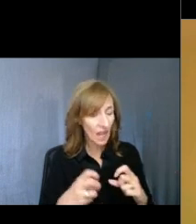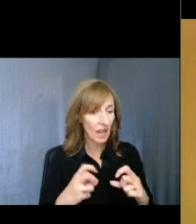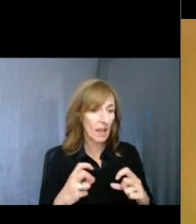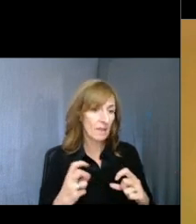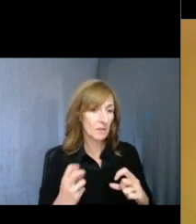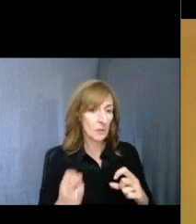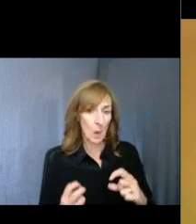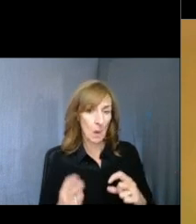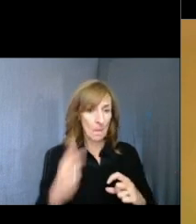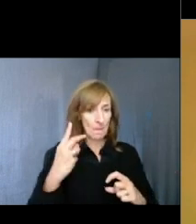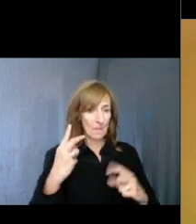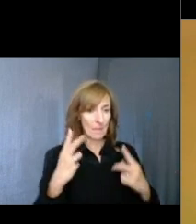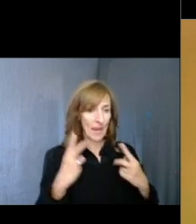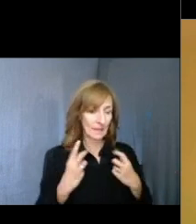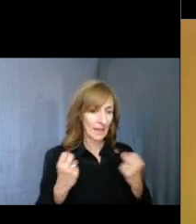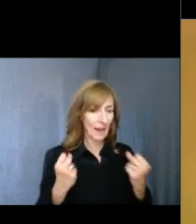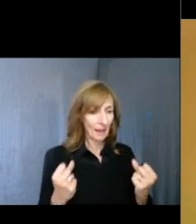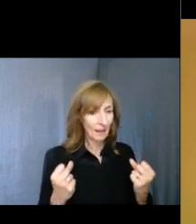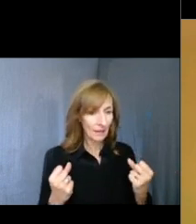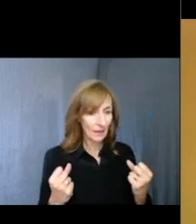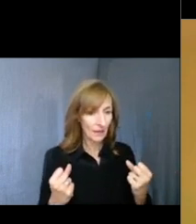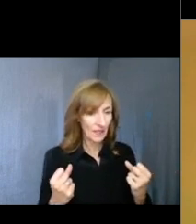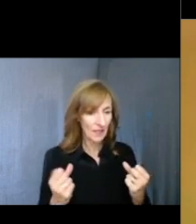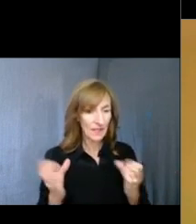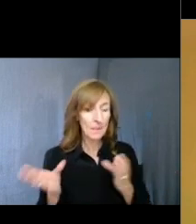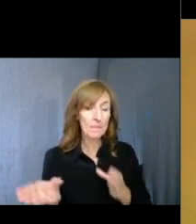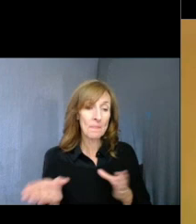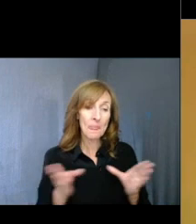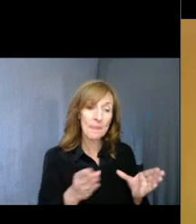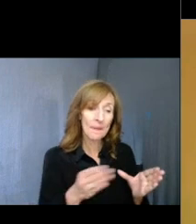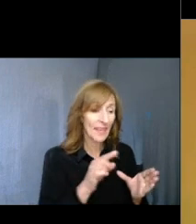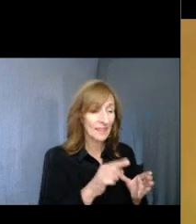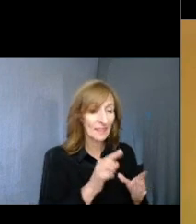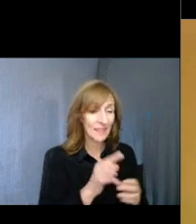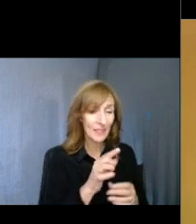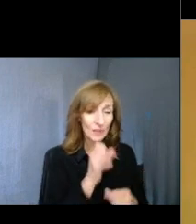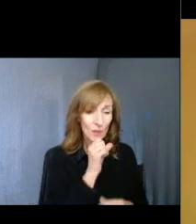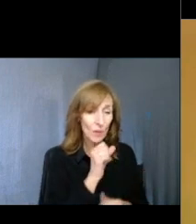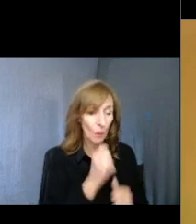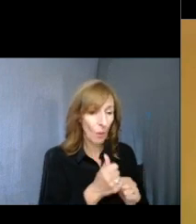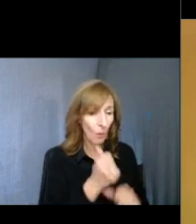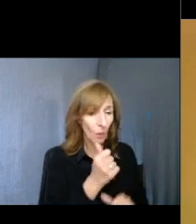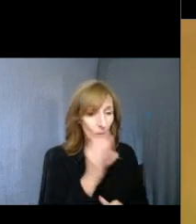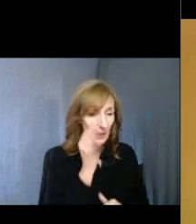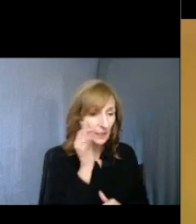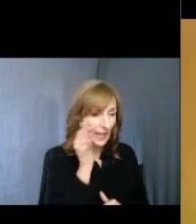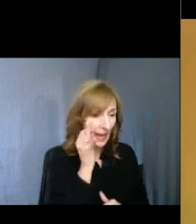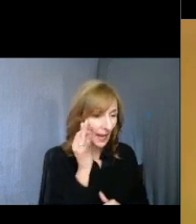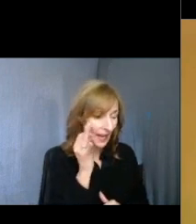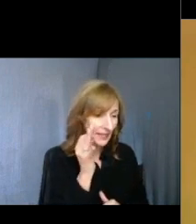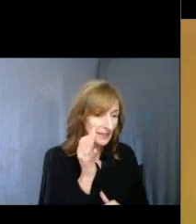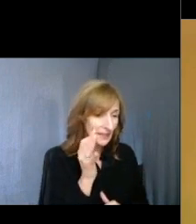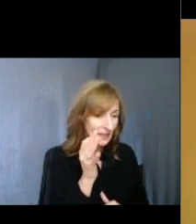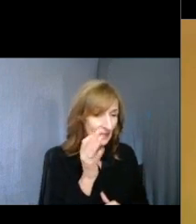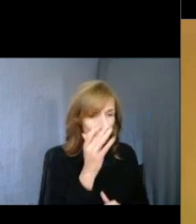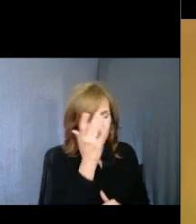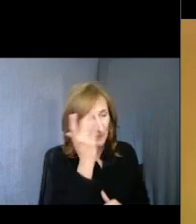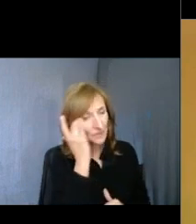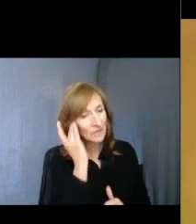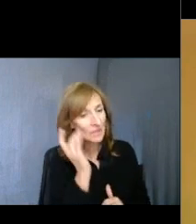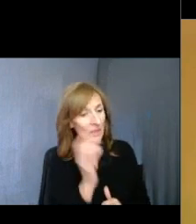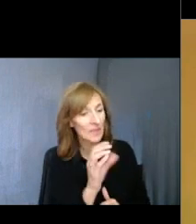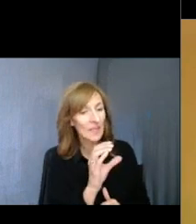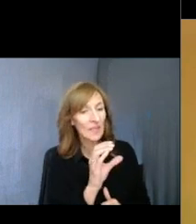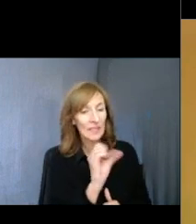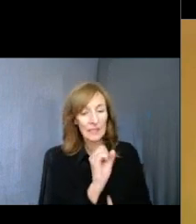these are elderly cats, and there's a phenomena, even if you didn't have kidney disease, all of us experience it as humans, of sarcopenia,